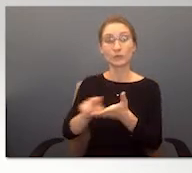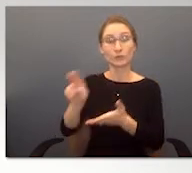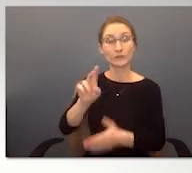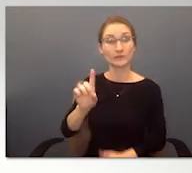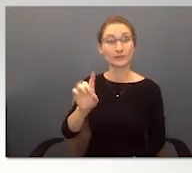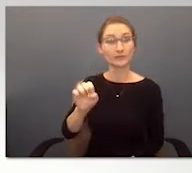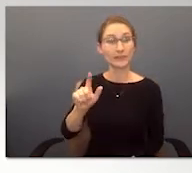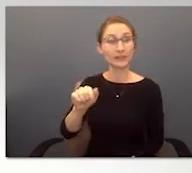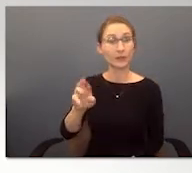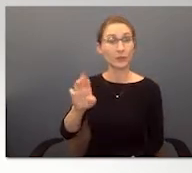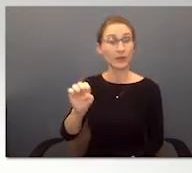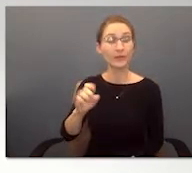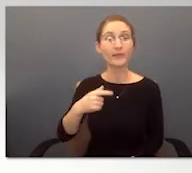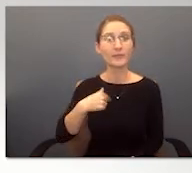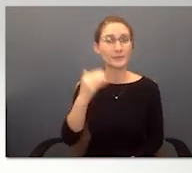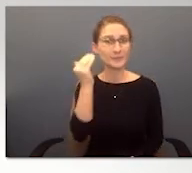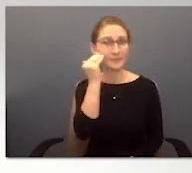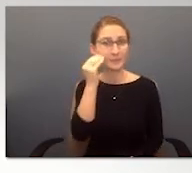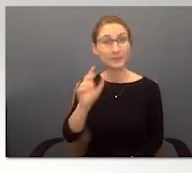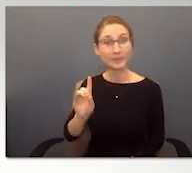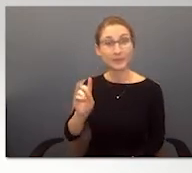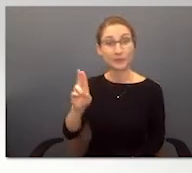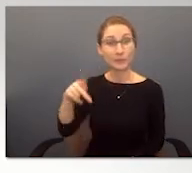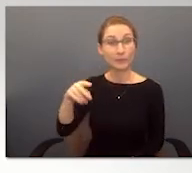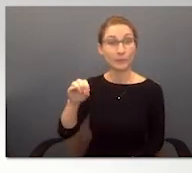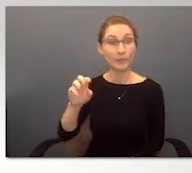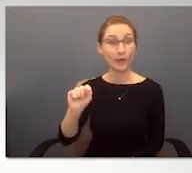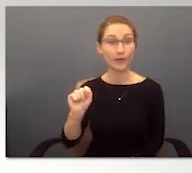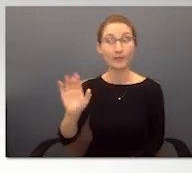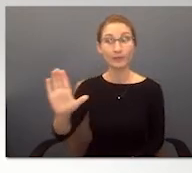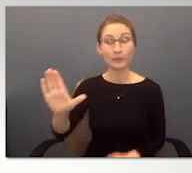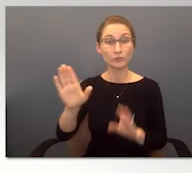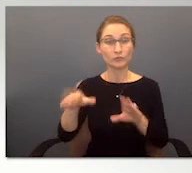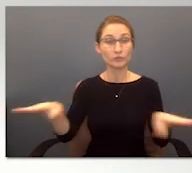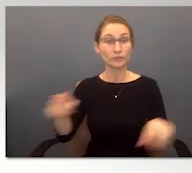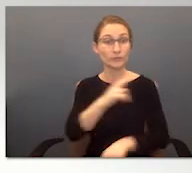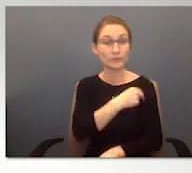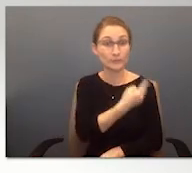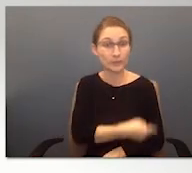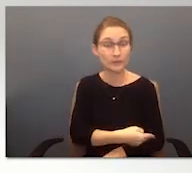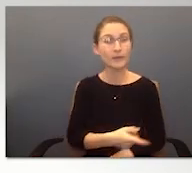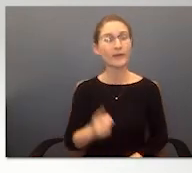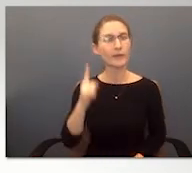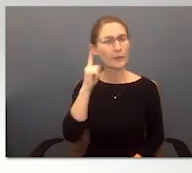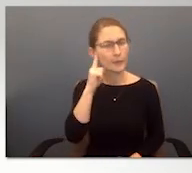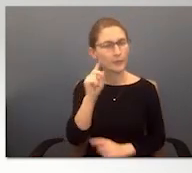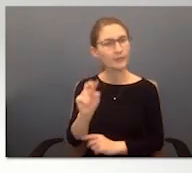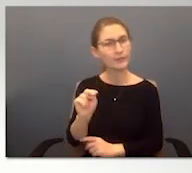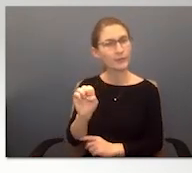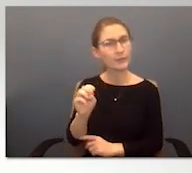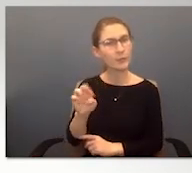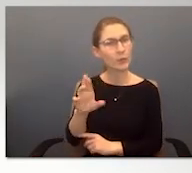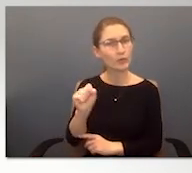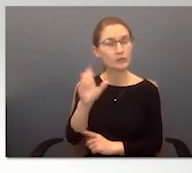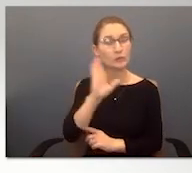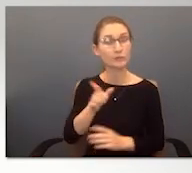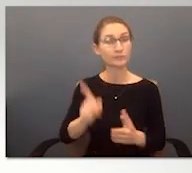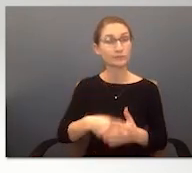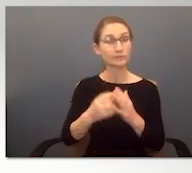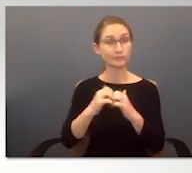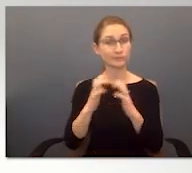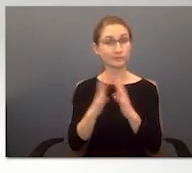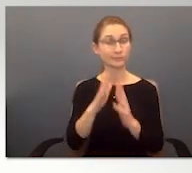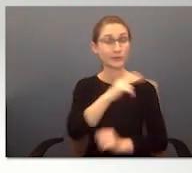familiar then with the DuPonts and the Alfred I. DuPont Hospital for Children, and then I heard that Nemours was starting a hospital in